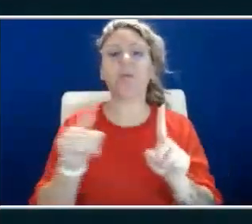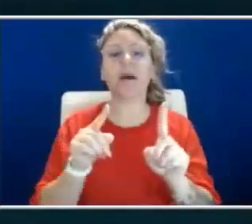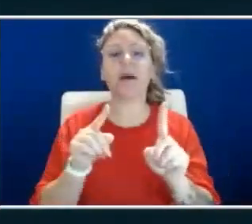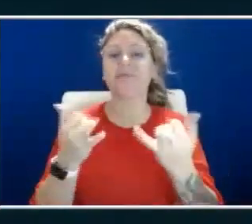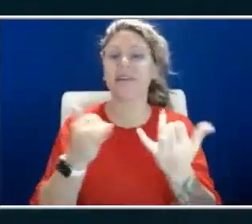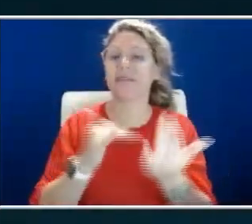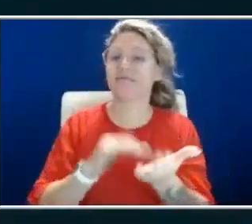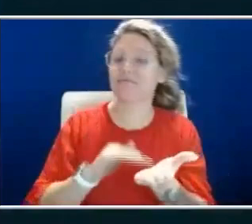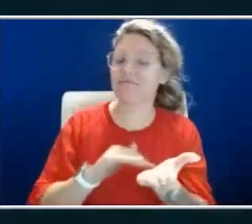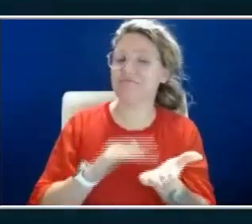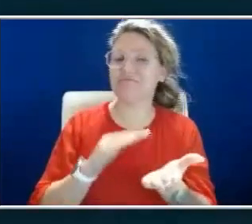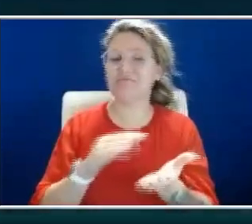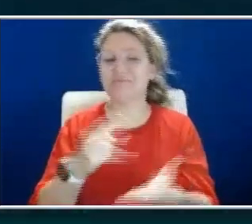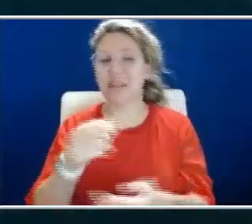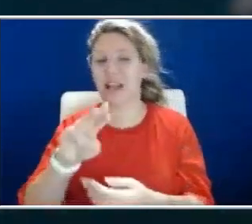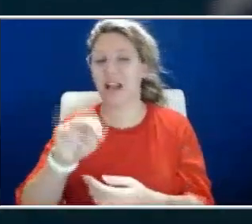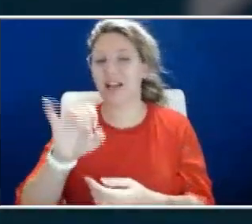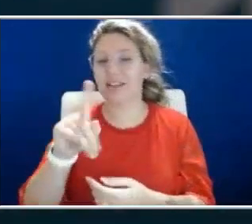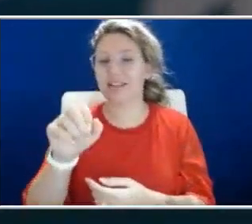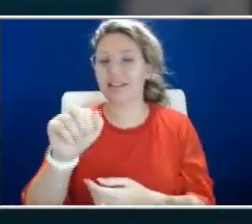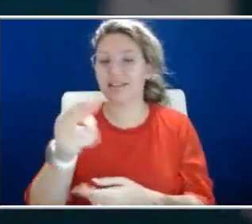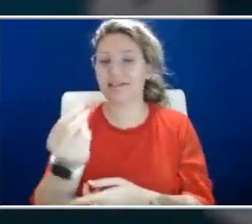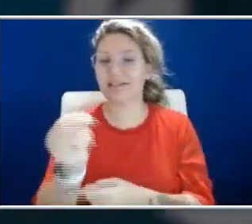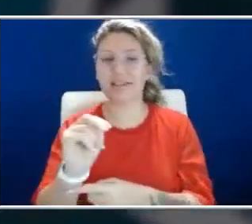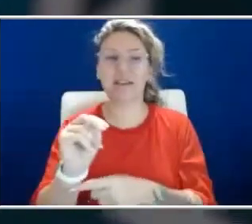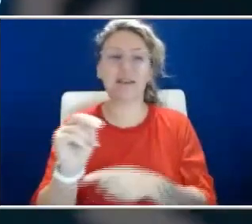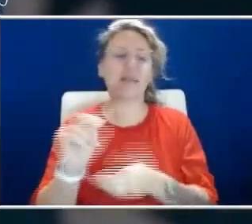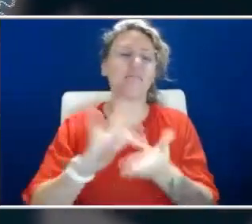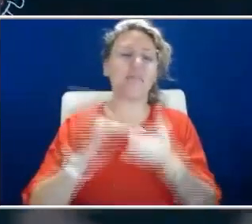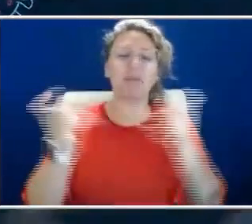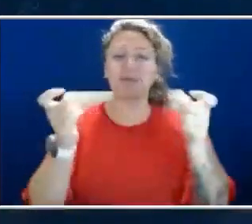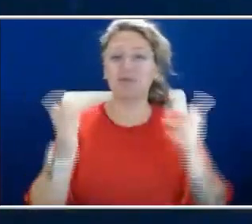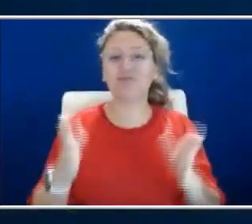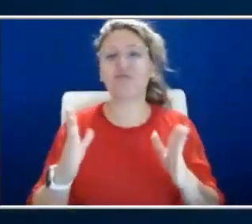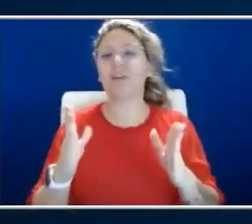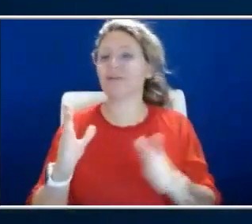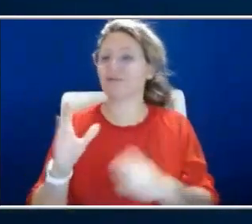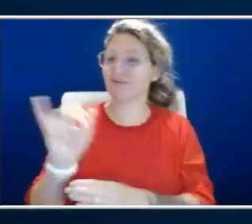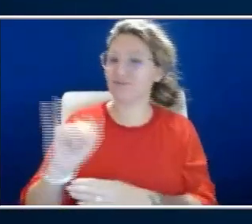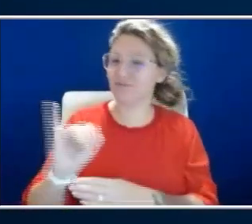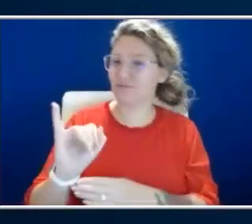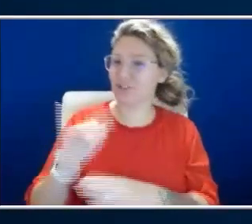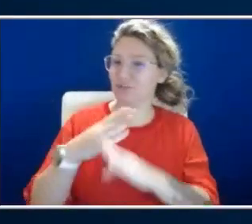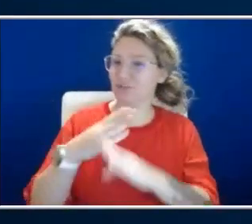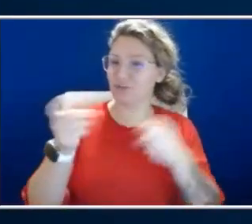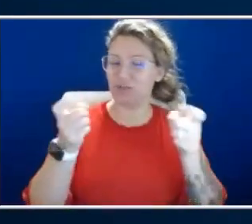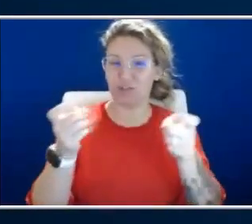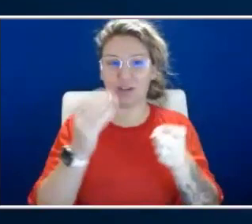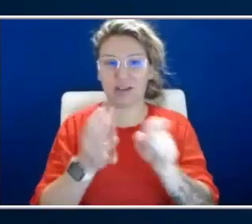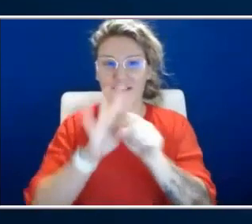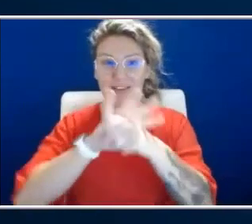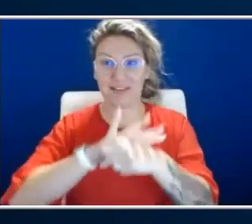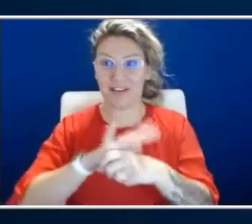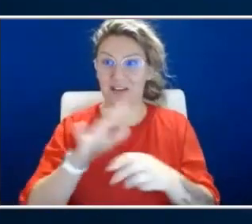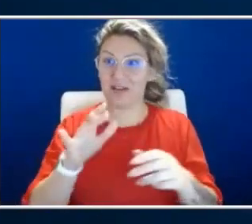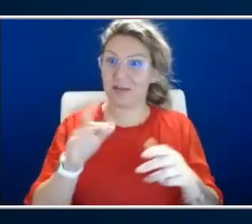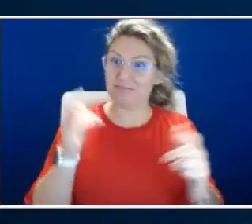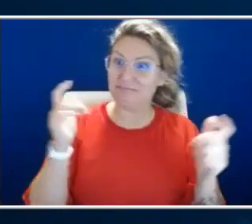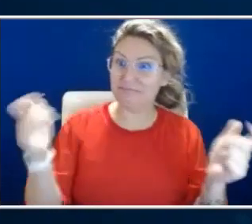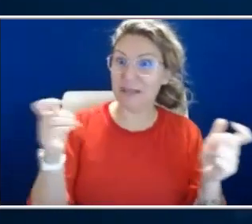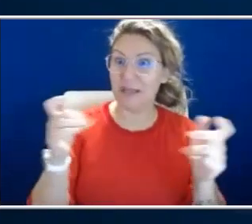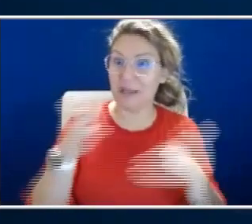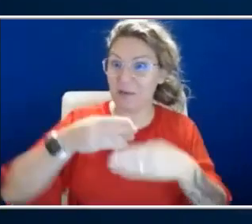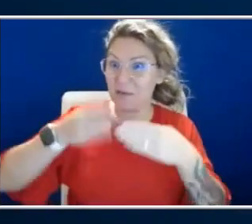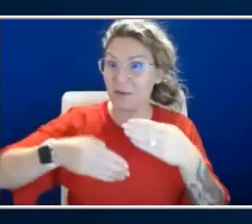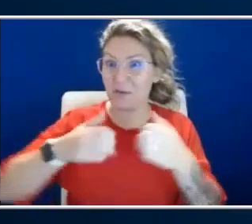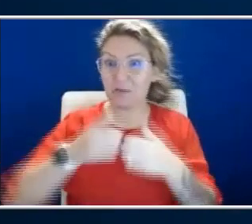Medical Director of Infection Prevention and Control, with our COVID numbers as we head into the weekend. Big weekend with the Chiefs playing on Sunday. I know,